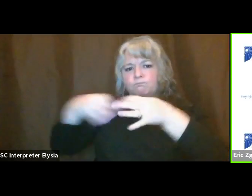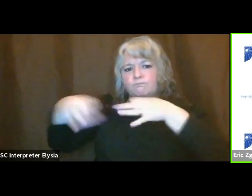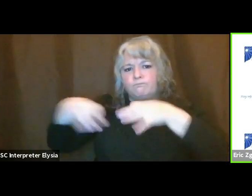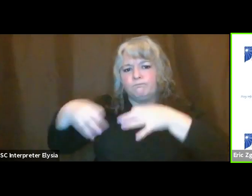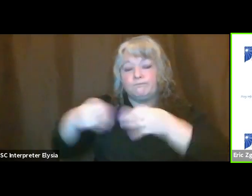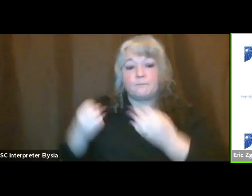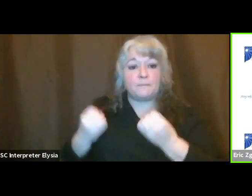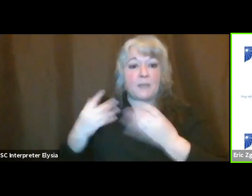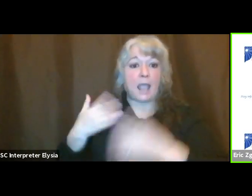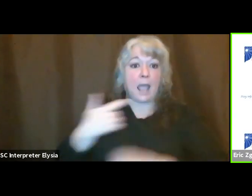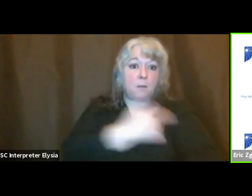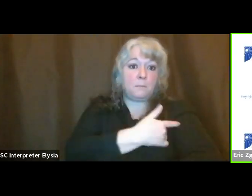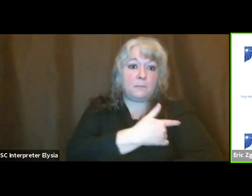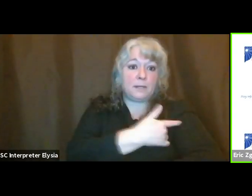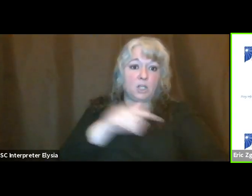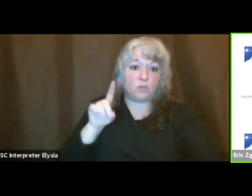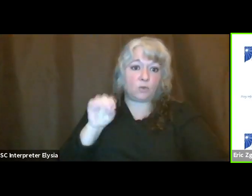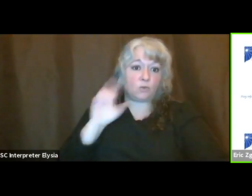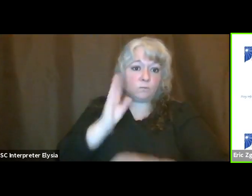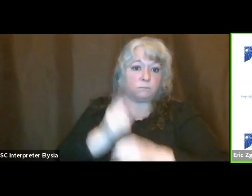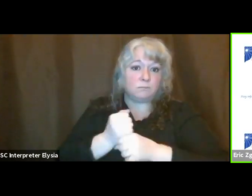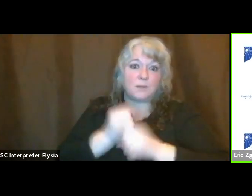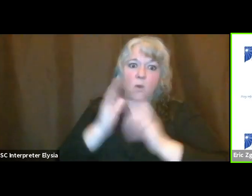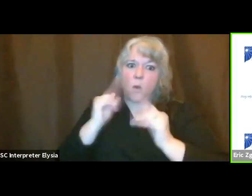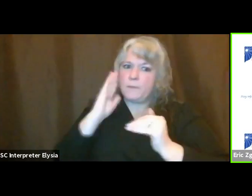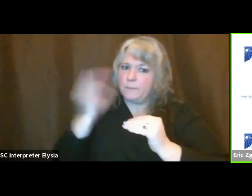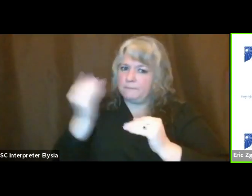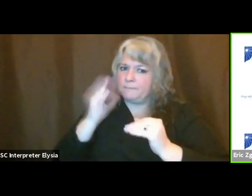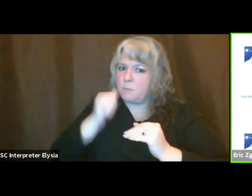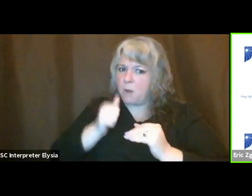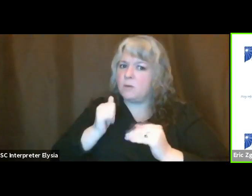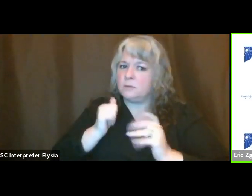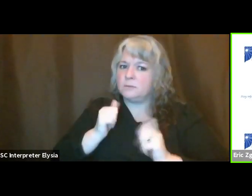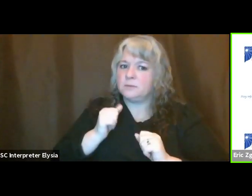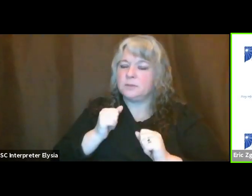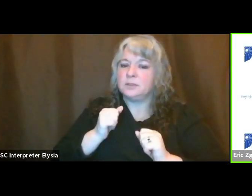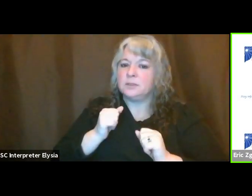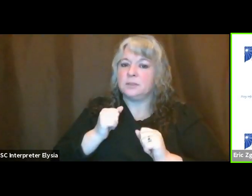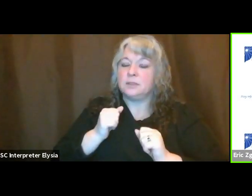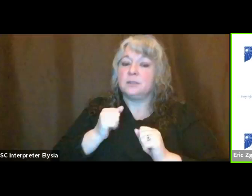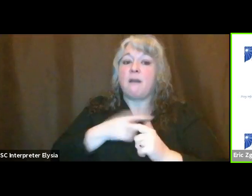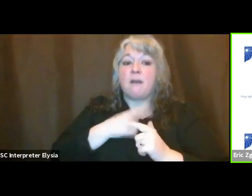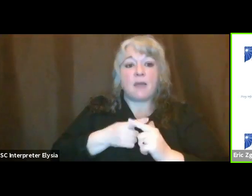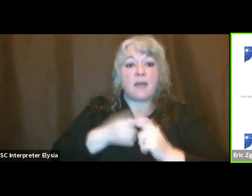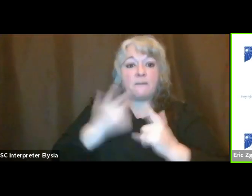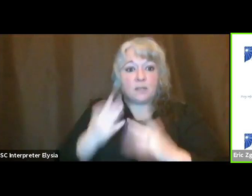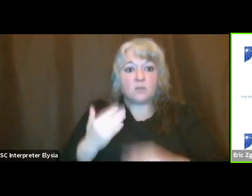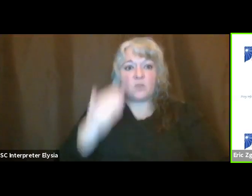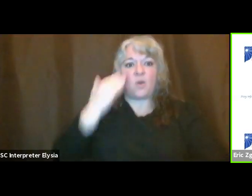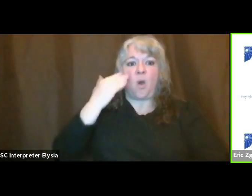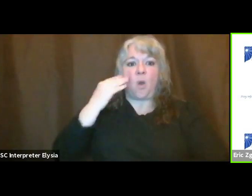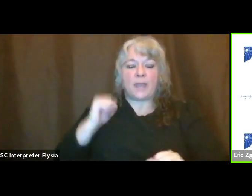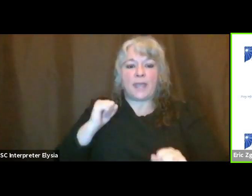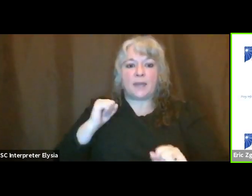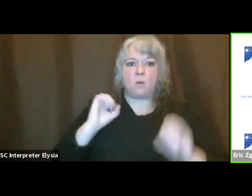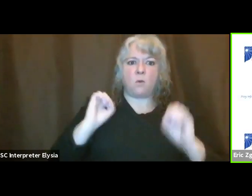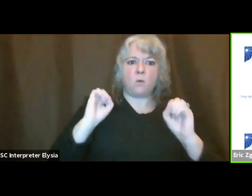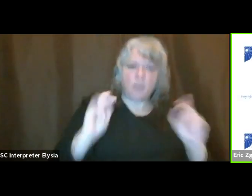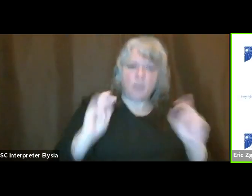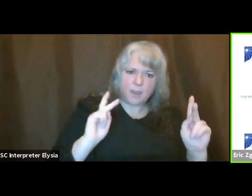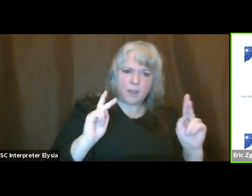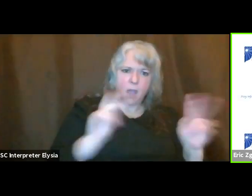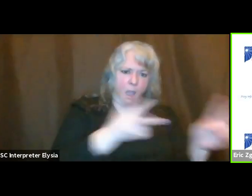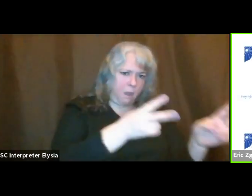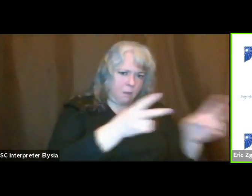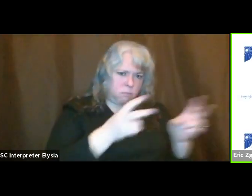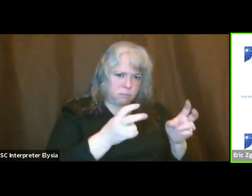to be getting. Hopefully it comes in tomorrow. How many doses we're going to be getting, and then we can quickly pivot and make a plan to figure out how to get those